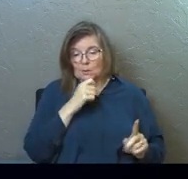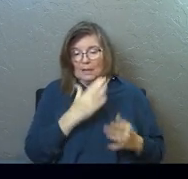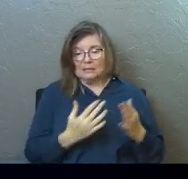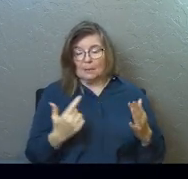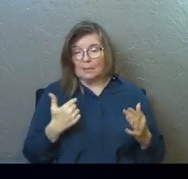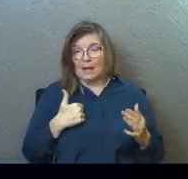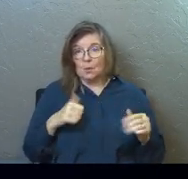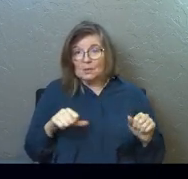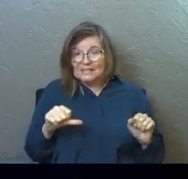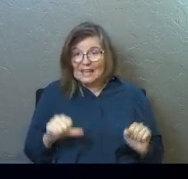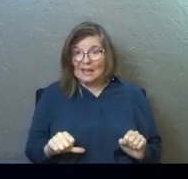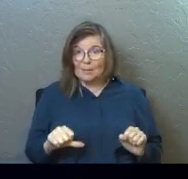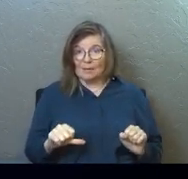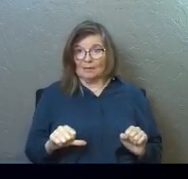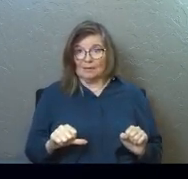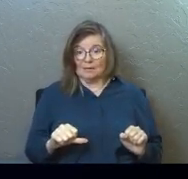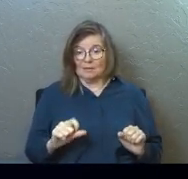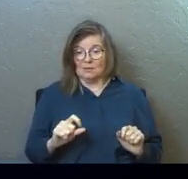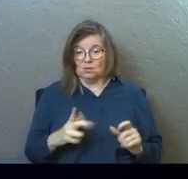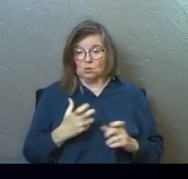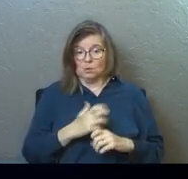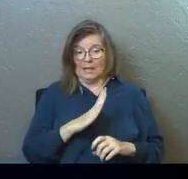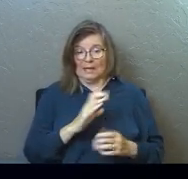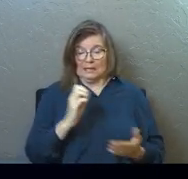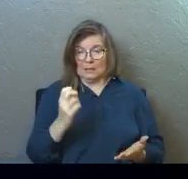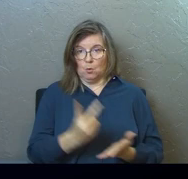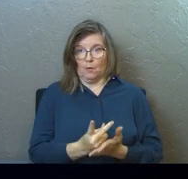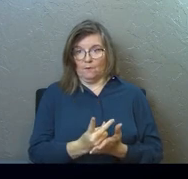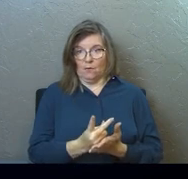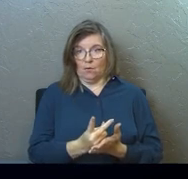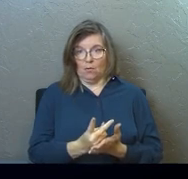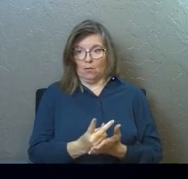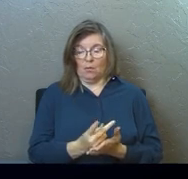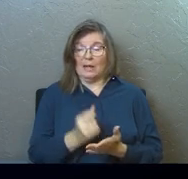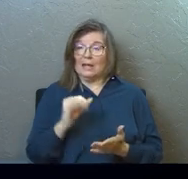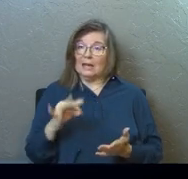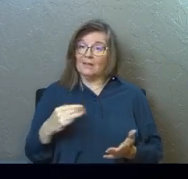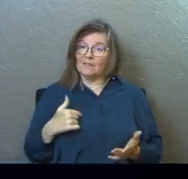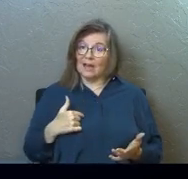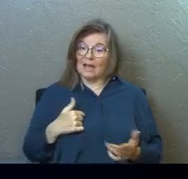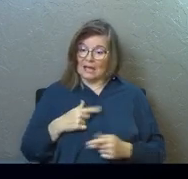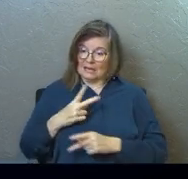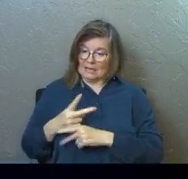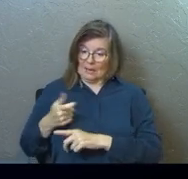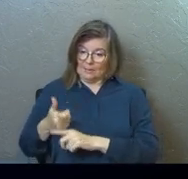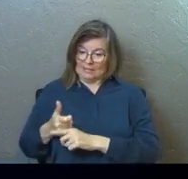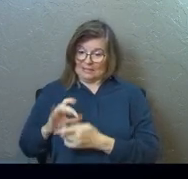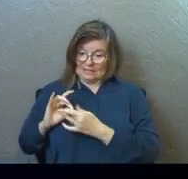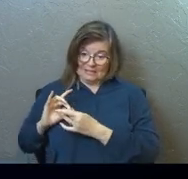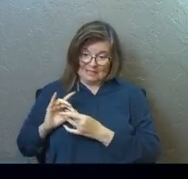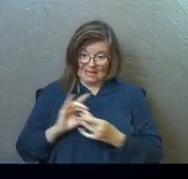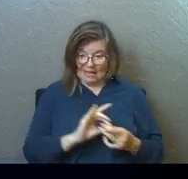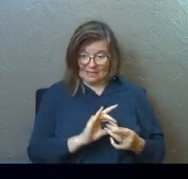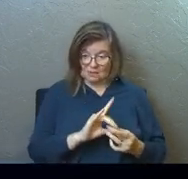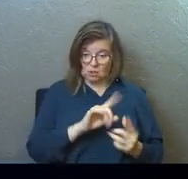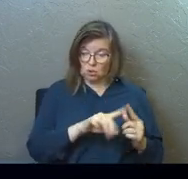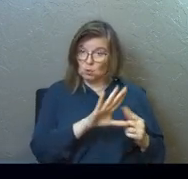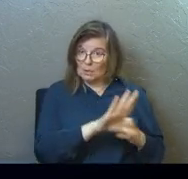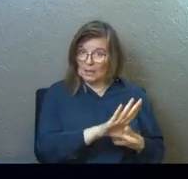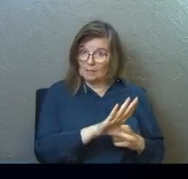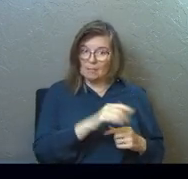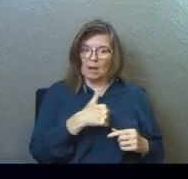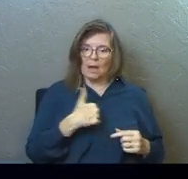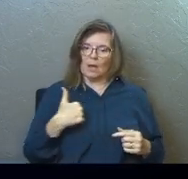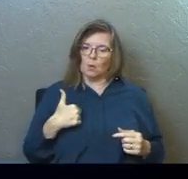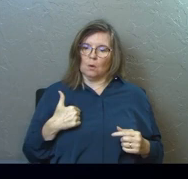not someone that I was able to get his approval. And if I had kept myself connected to